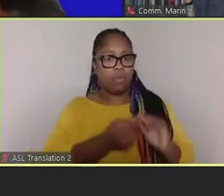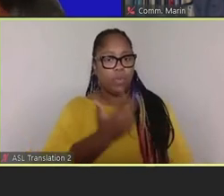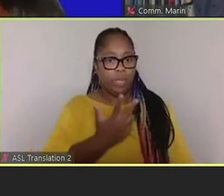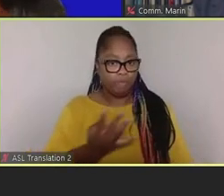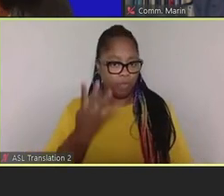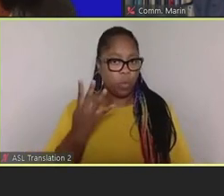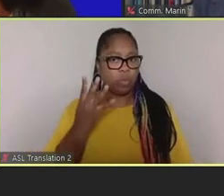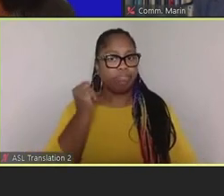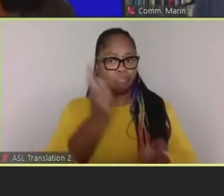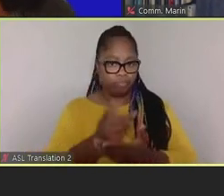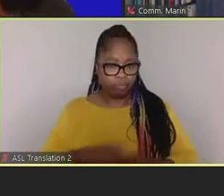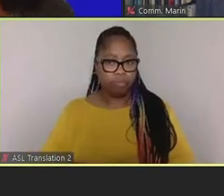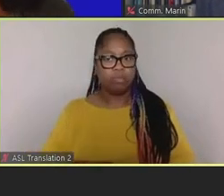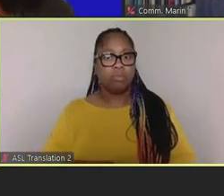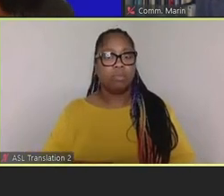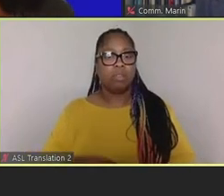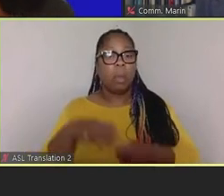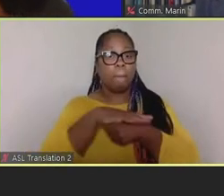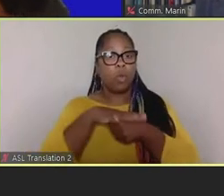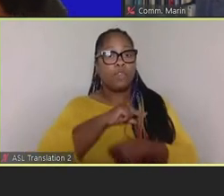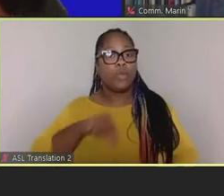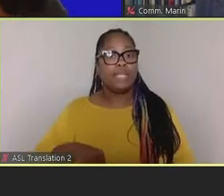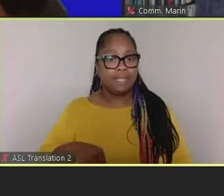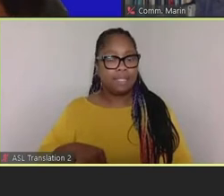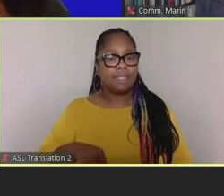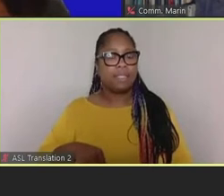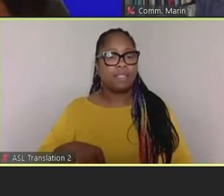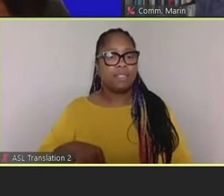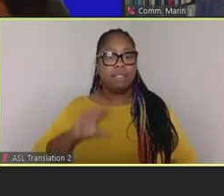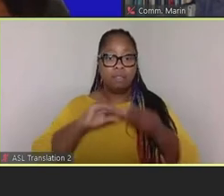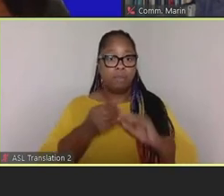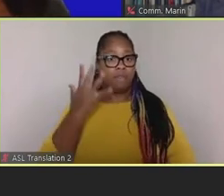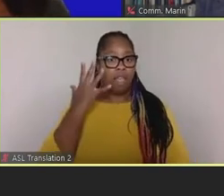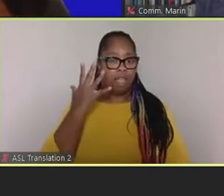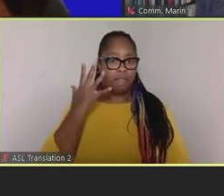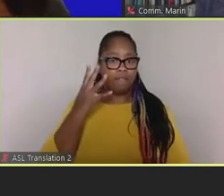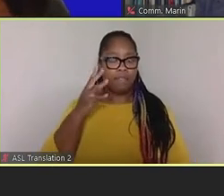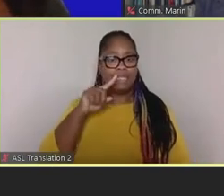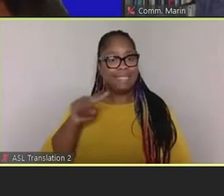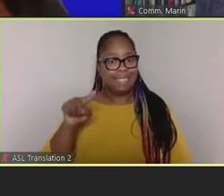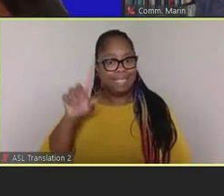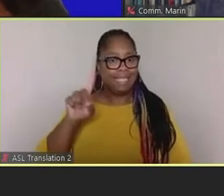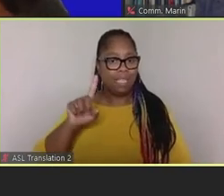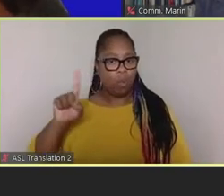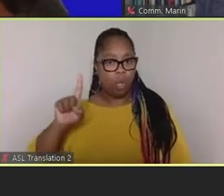4. Borough of Queens, number 5, CD1,